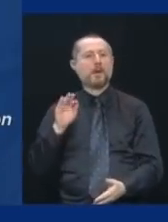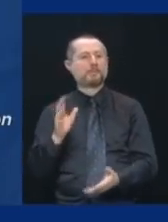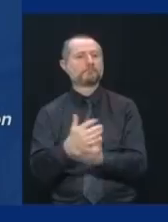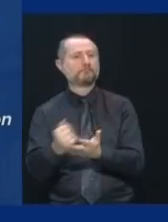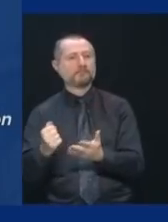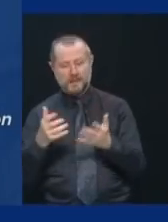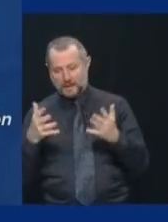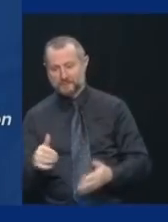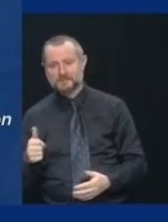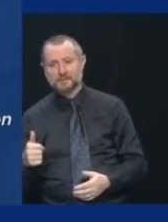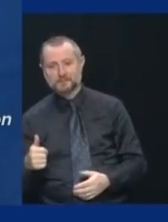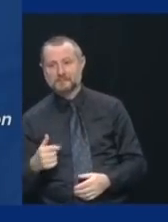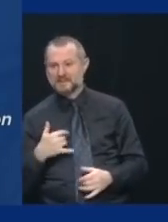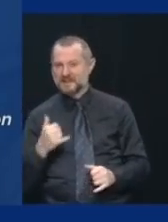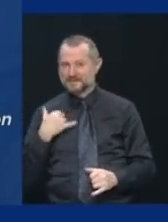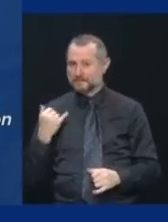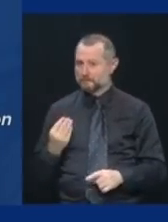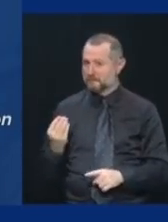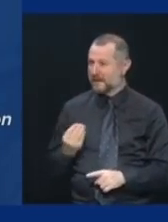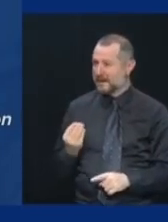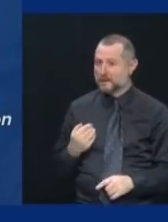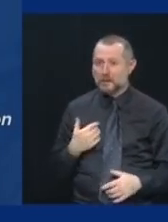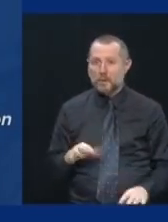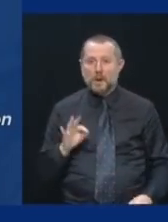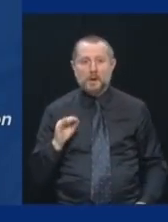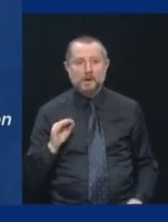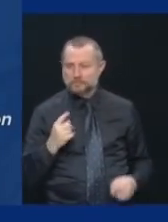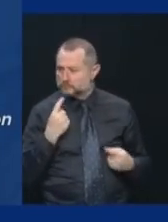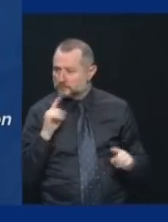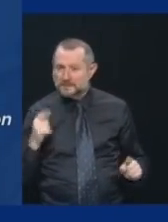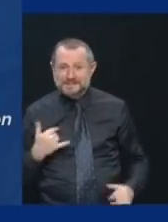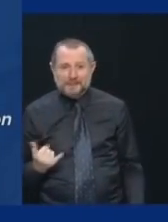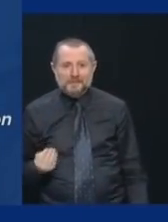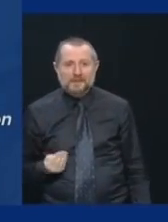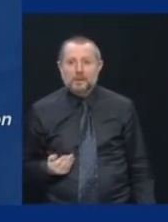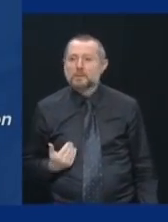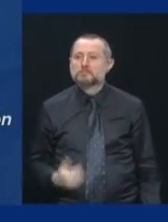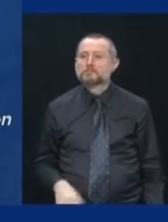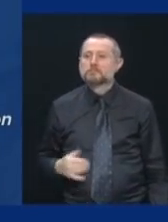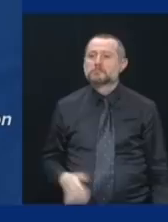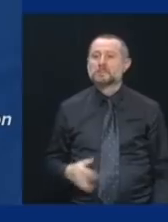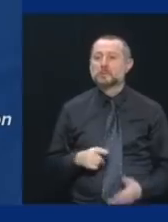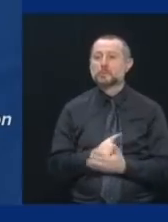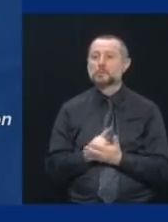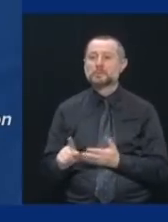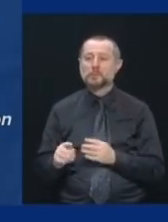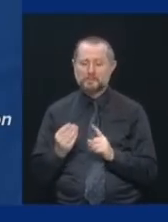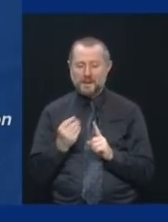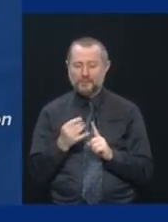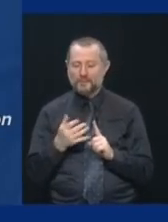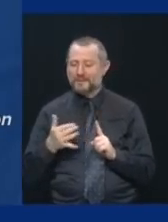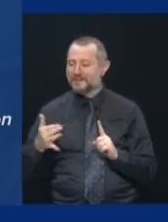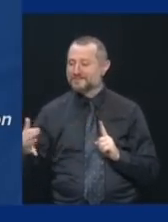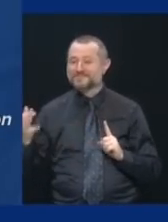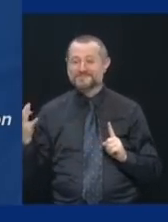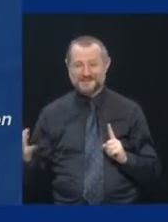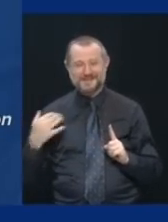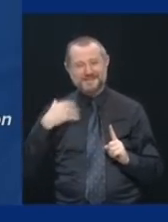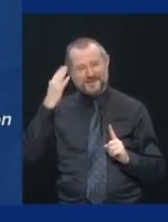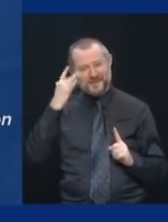only Monday, right? So we get an allocation during the week, Monday, Tuesday, Wednesday, Thursday, depending on